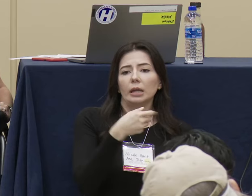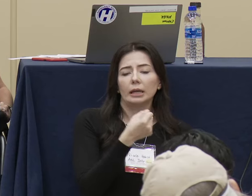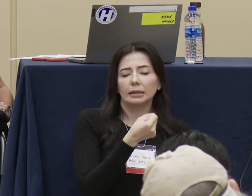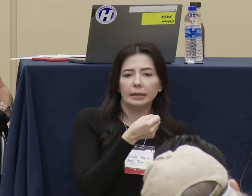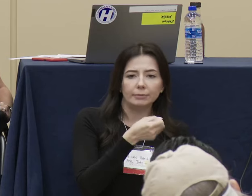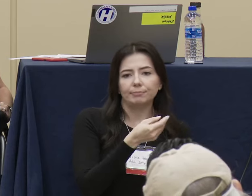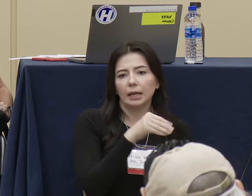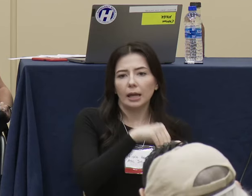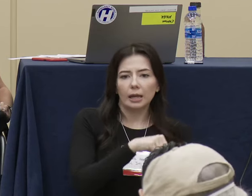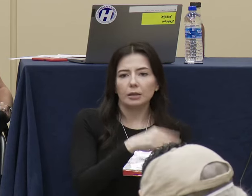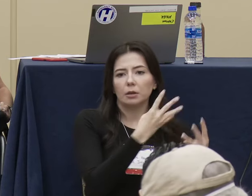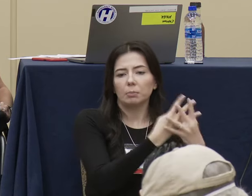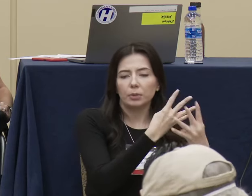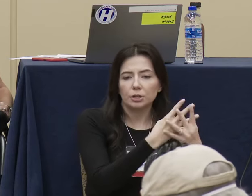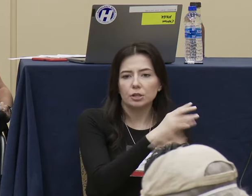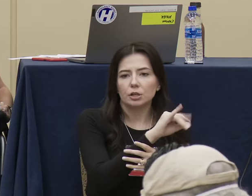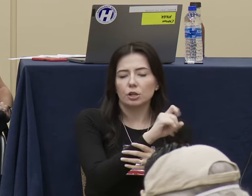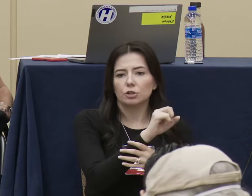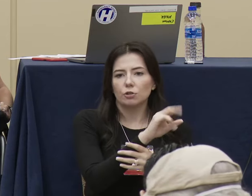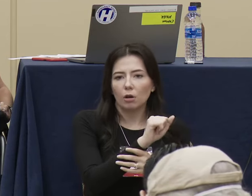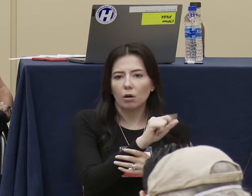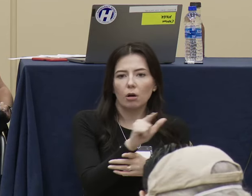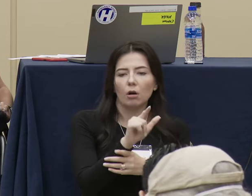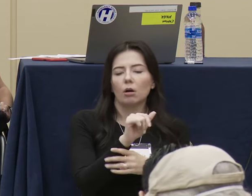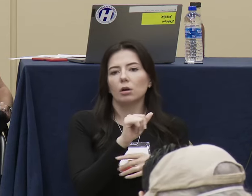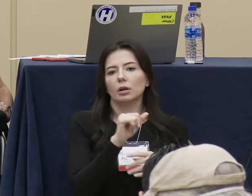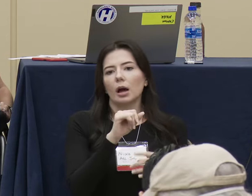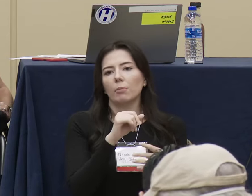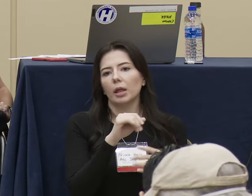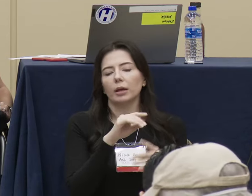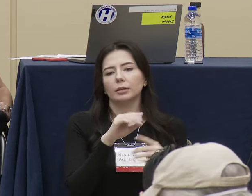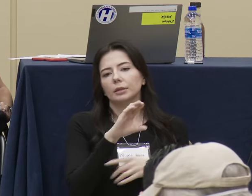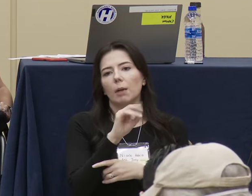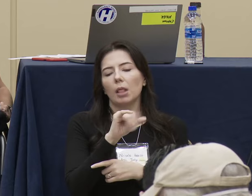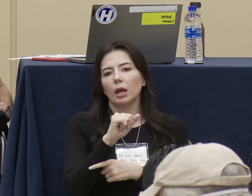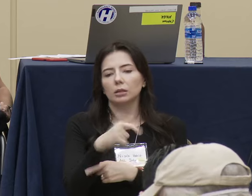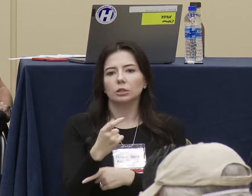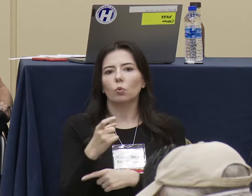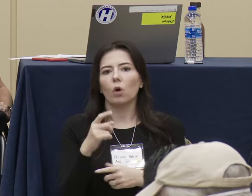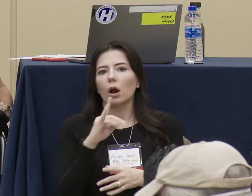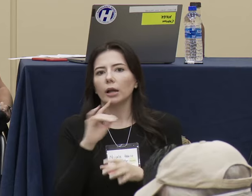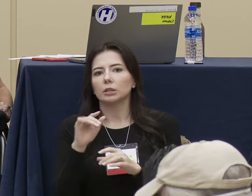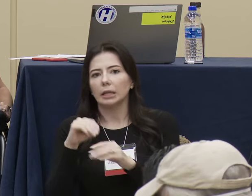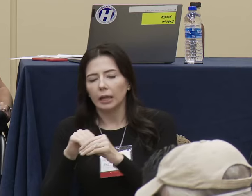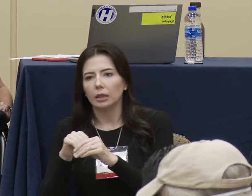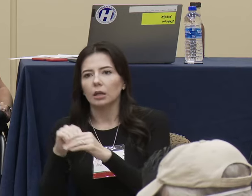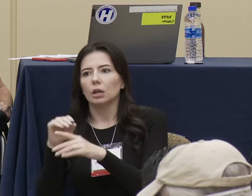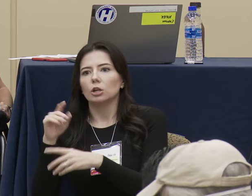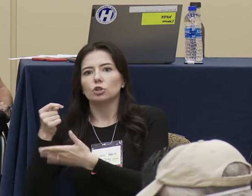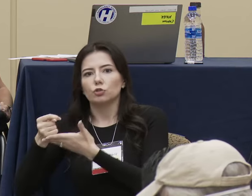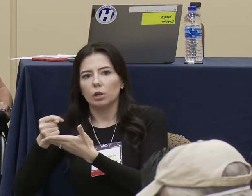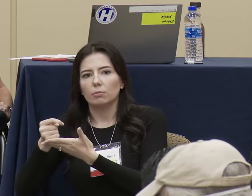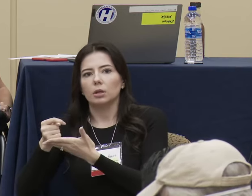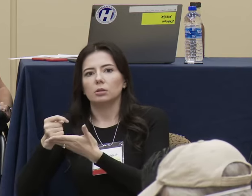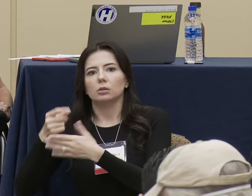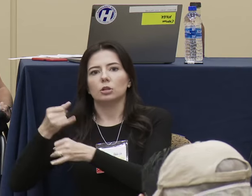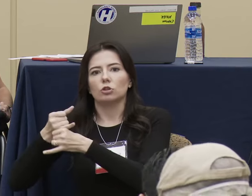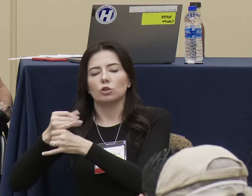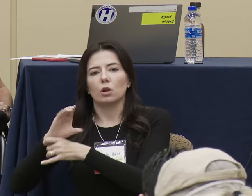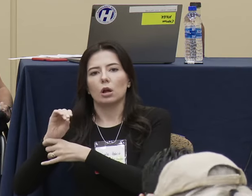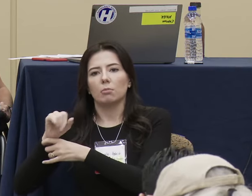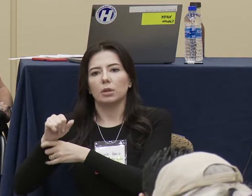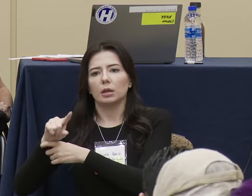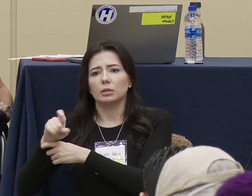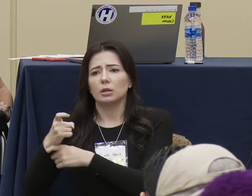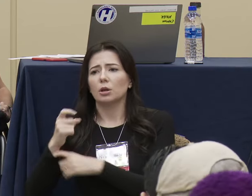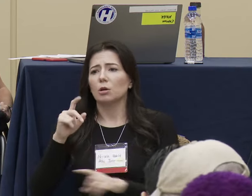industrial complex. I think we're in the treatment industrial complex. By the way, just a footnote, people want to